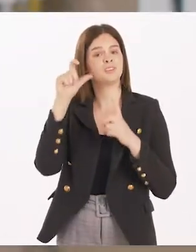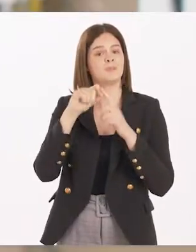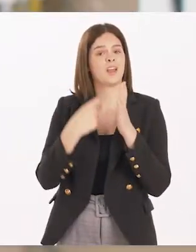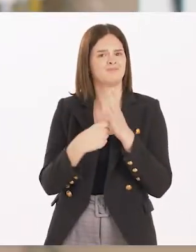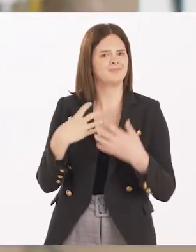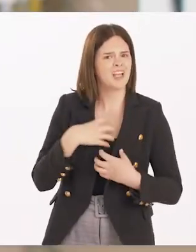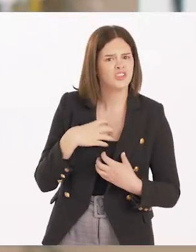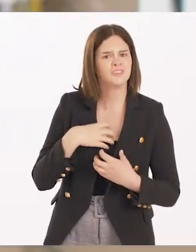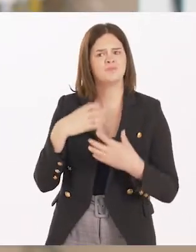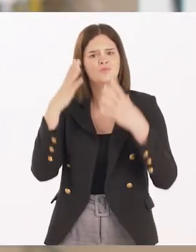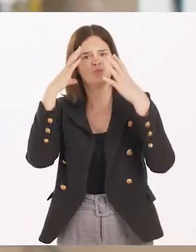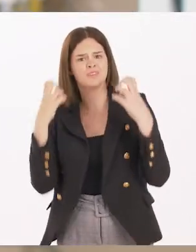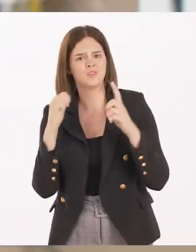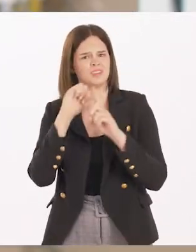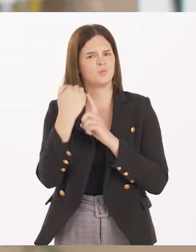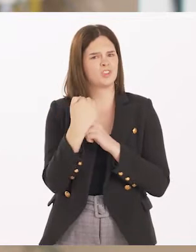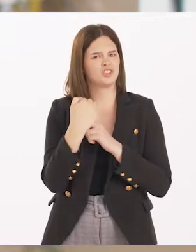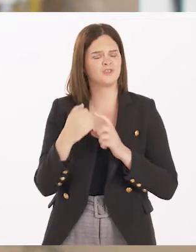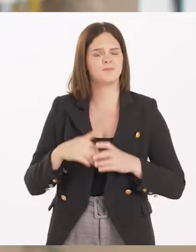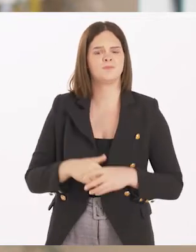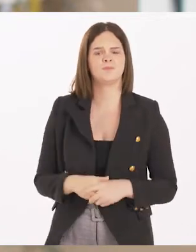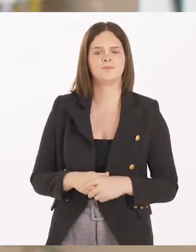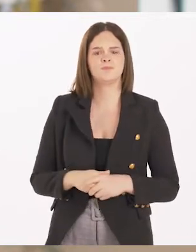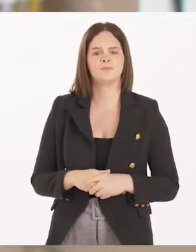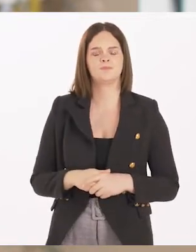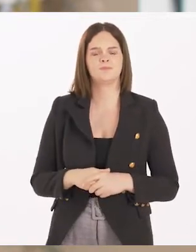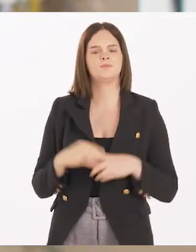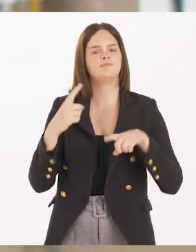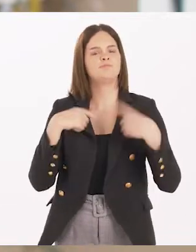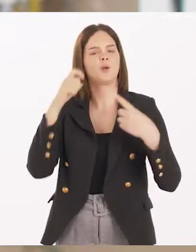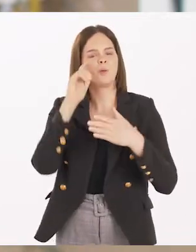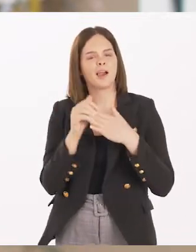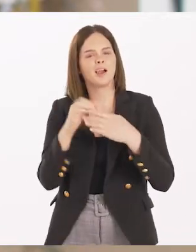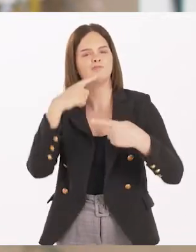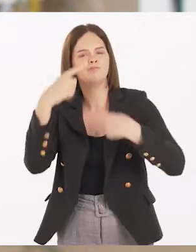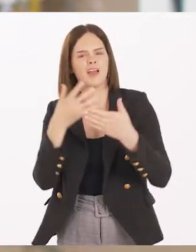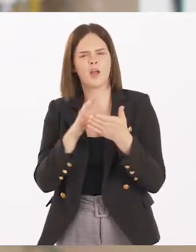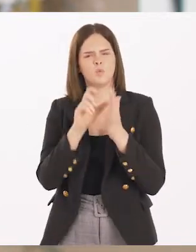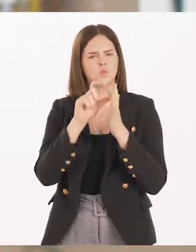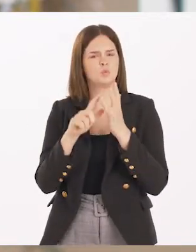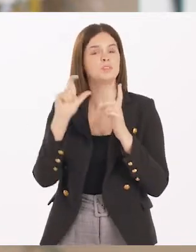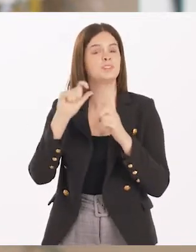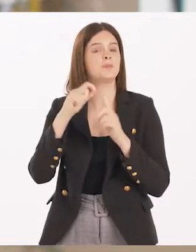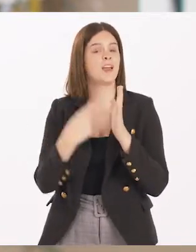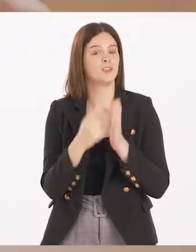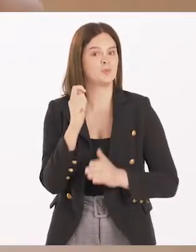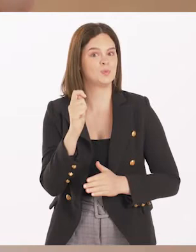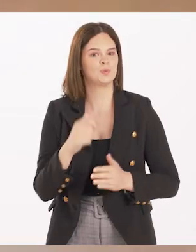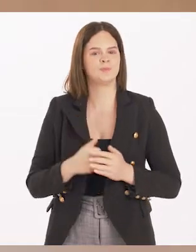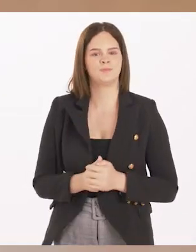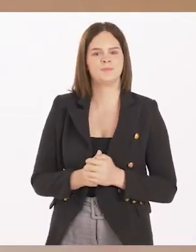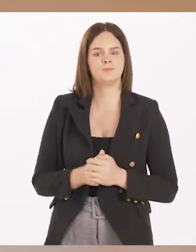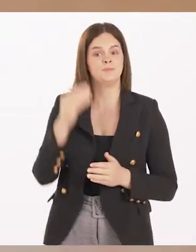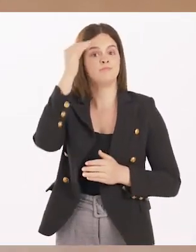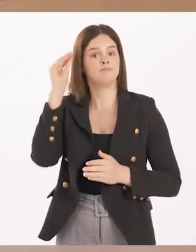We know that CPR can seem scary or stressful. So we're going to talk you through how to do it in just a couple of minutes. Keep